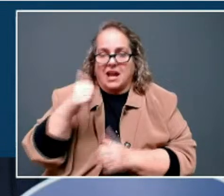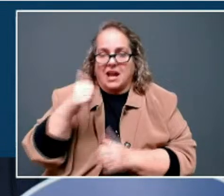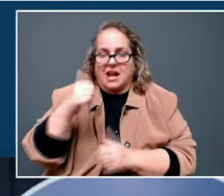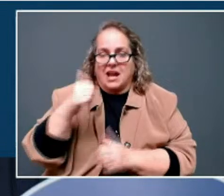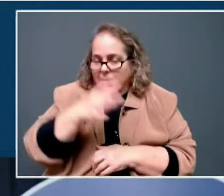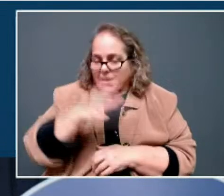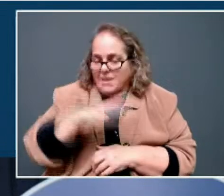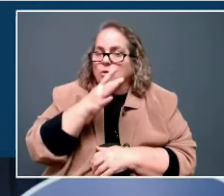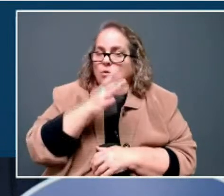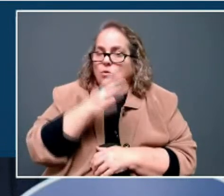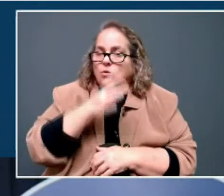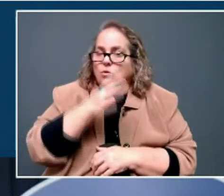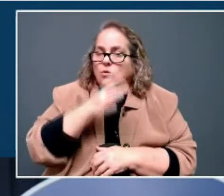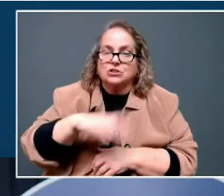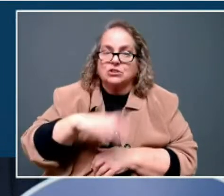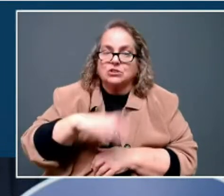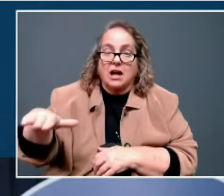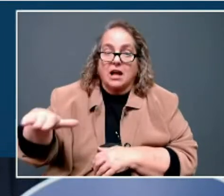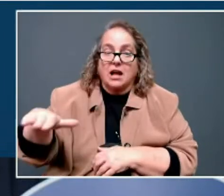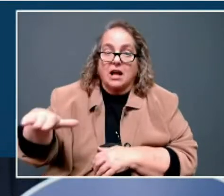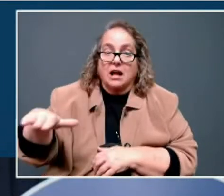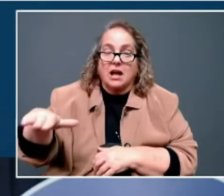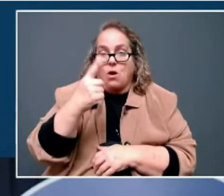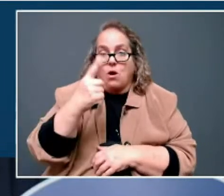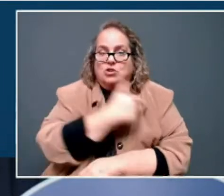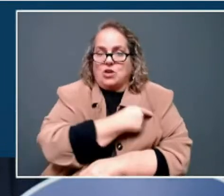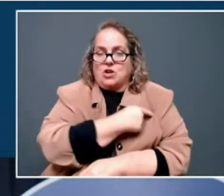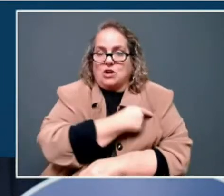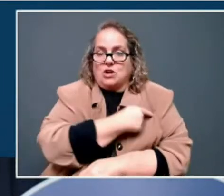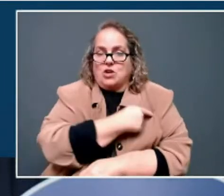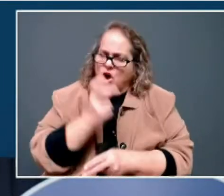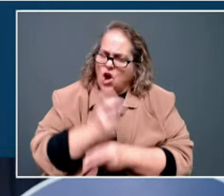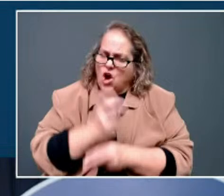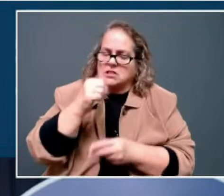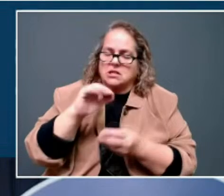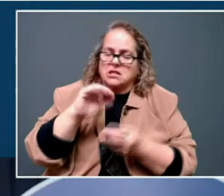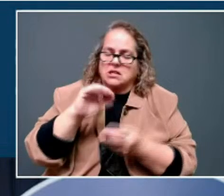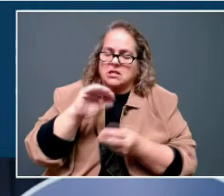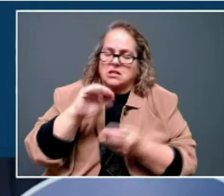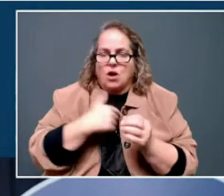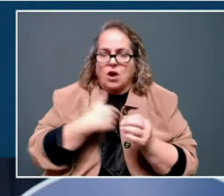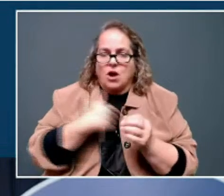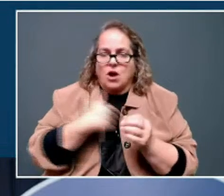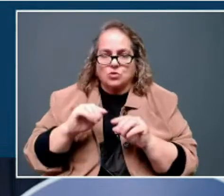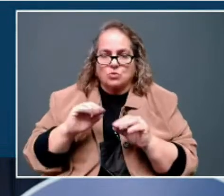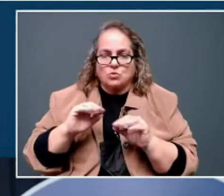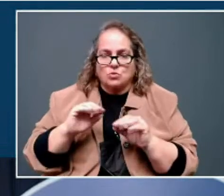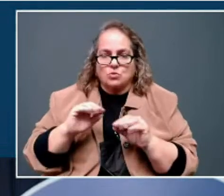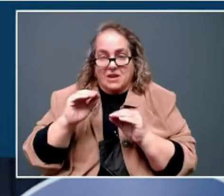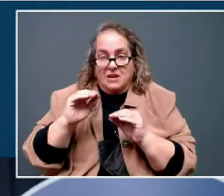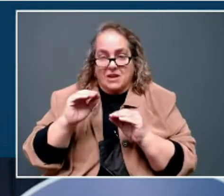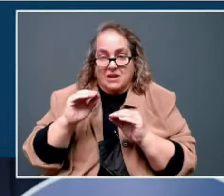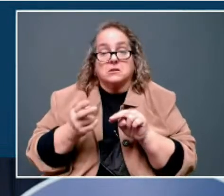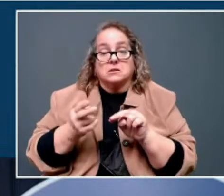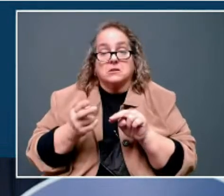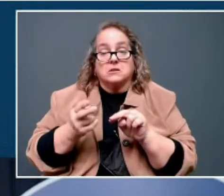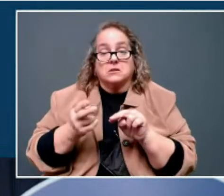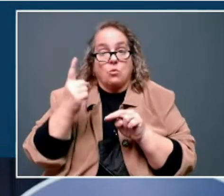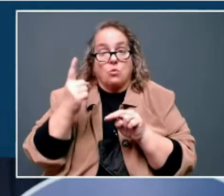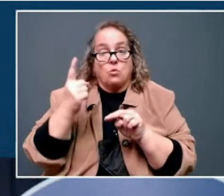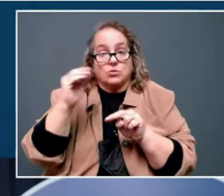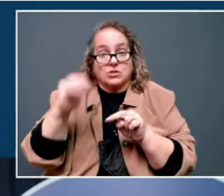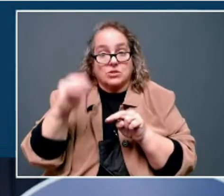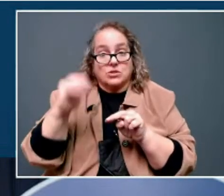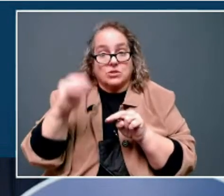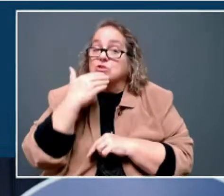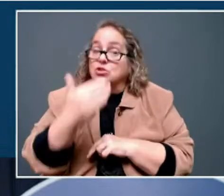of Kentucky that's had at least one shot. This is the hardest number for us to move, and it continues to increase. That is a good